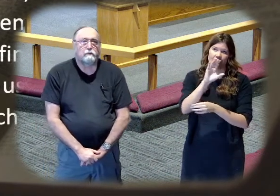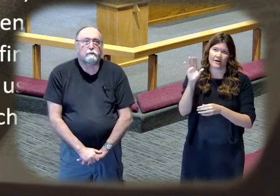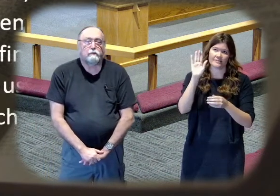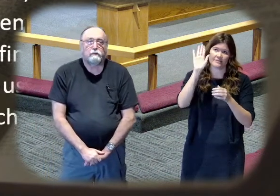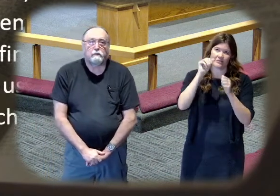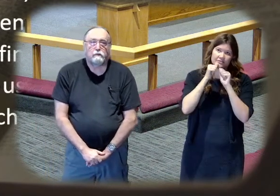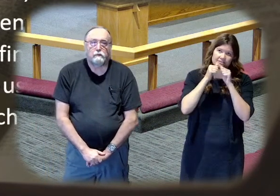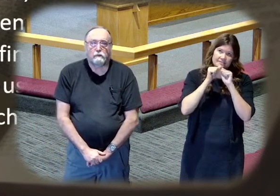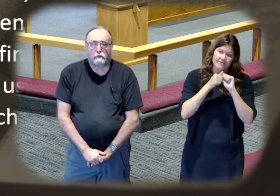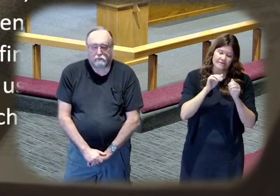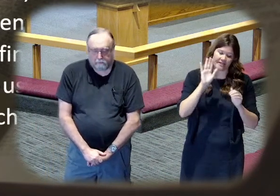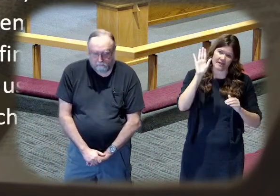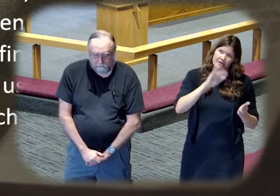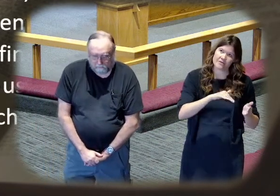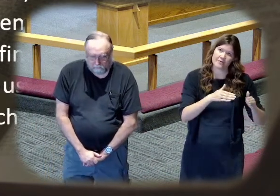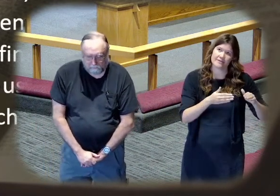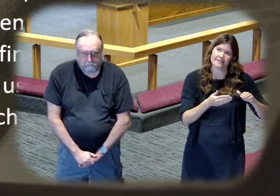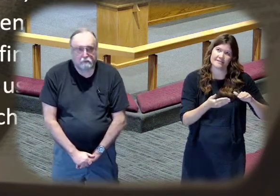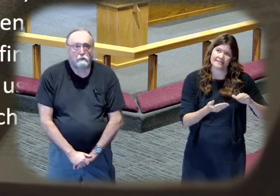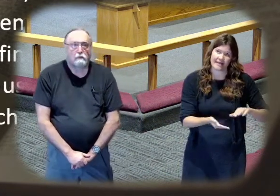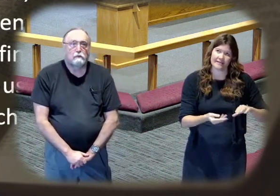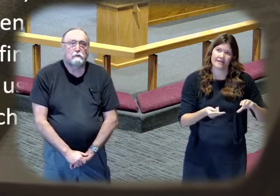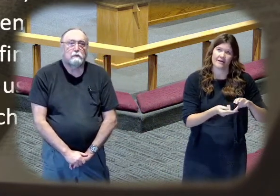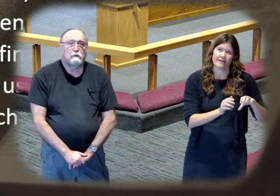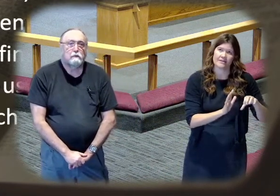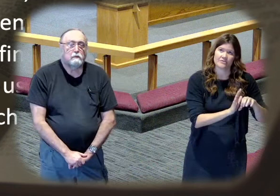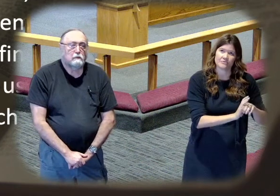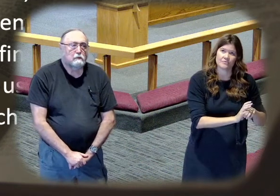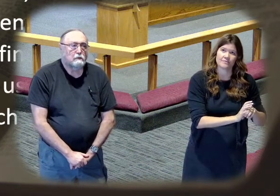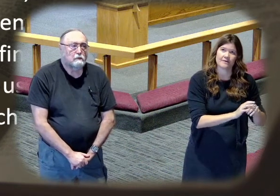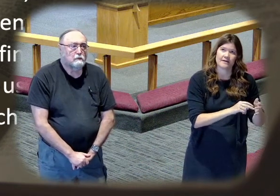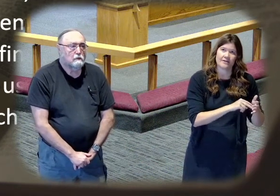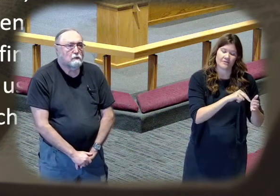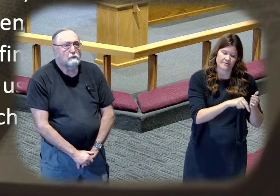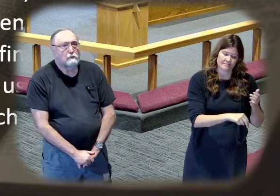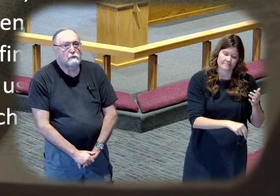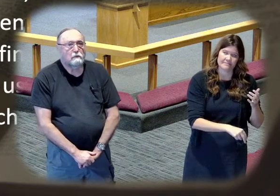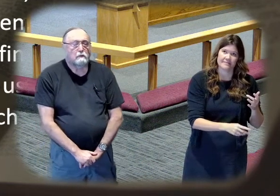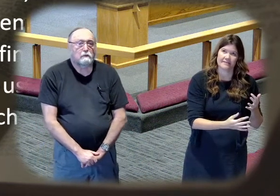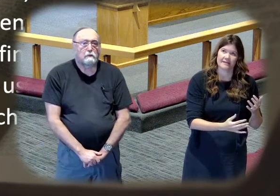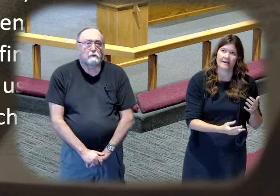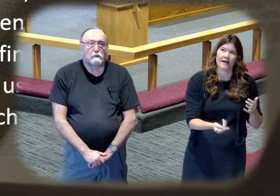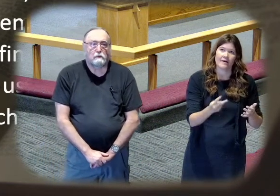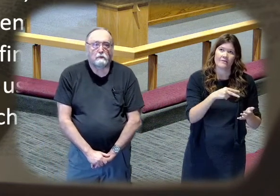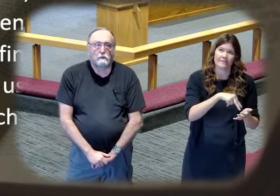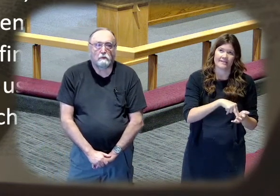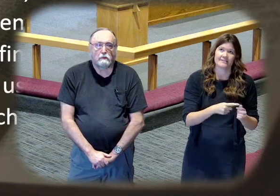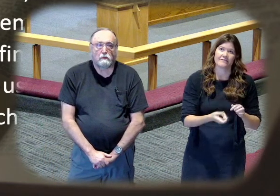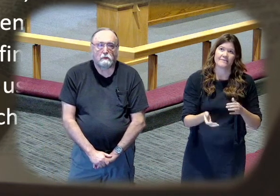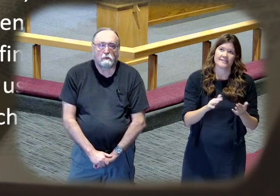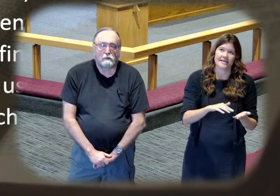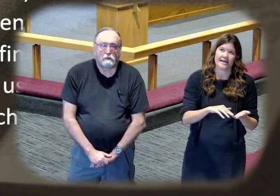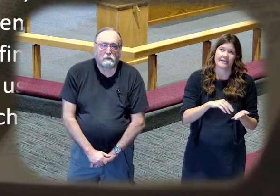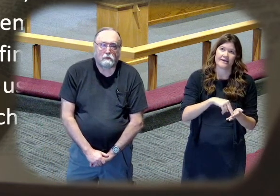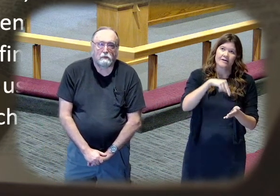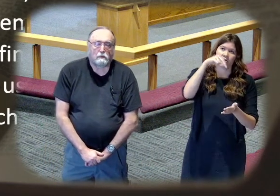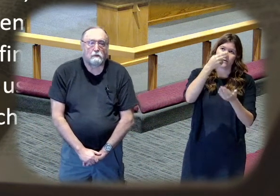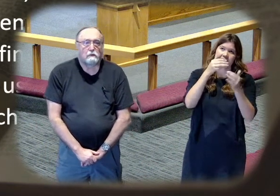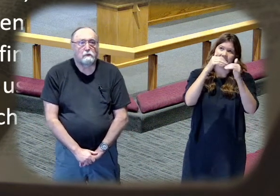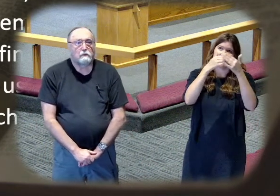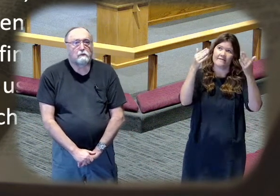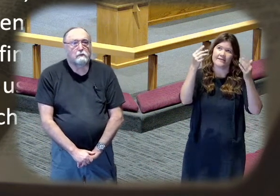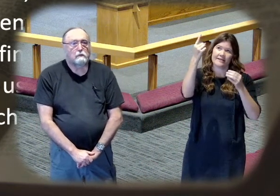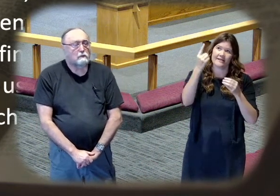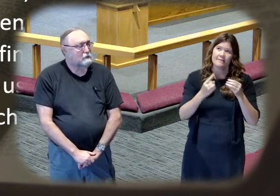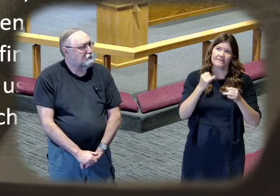tomb, your resurrection from the dead, your ascension into heaven, and your coming for the final judgment. So remember us in your